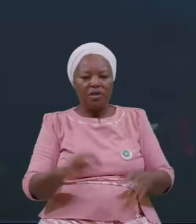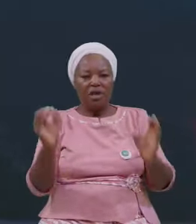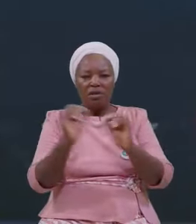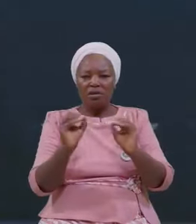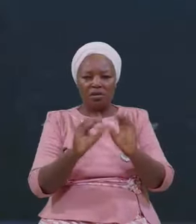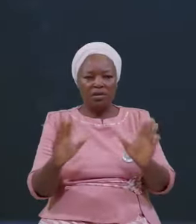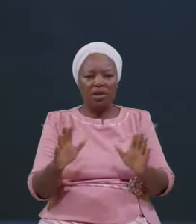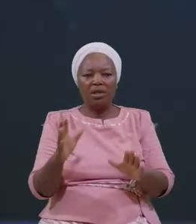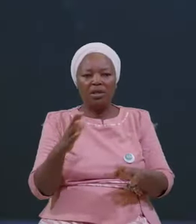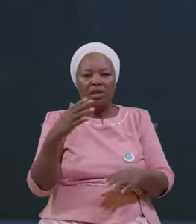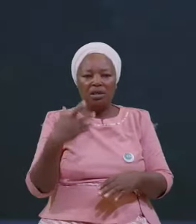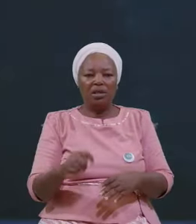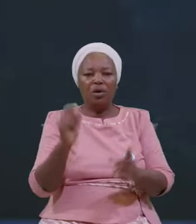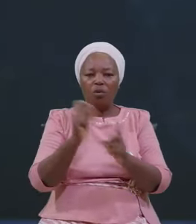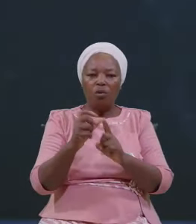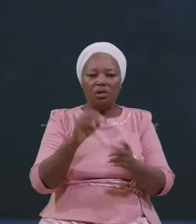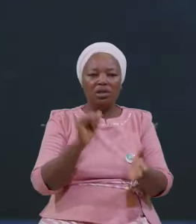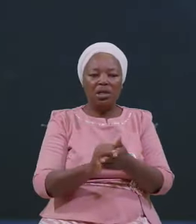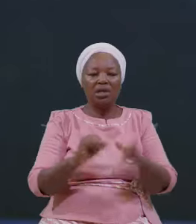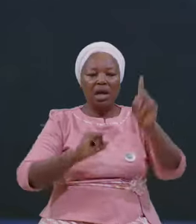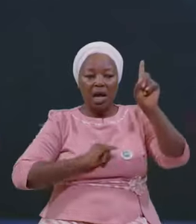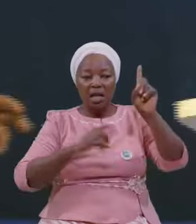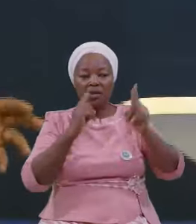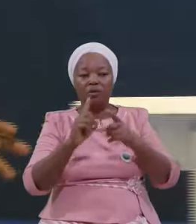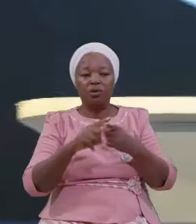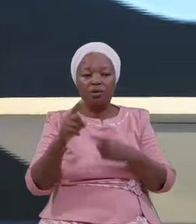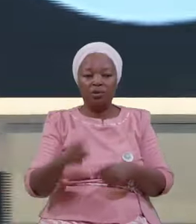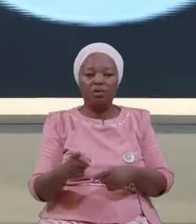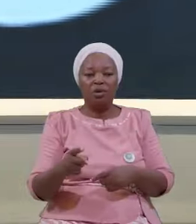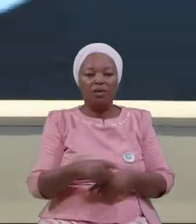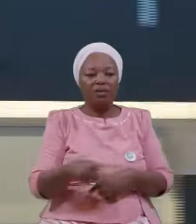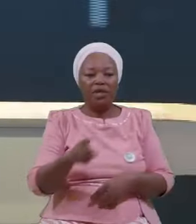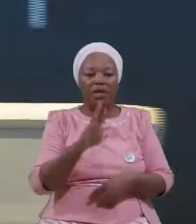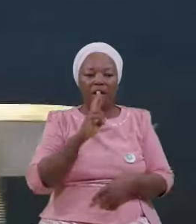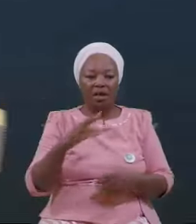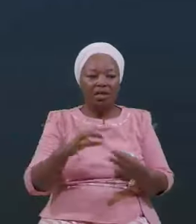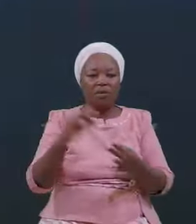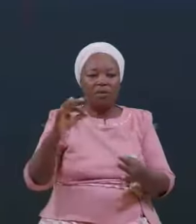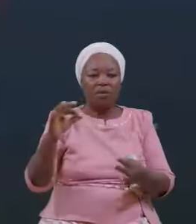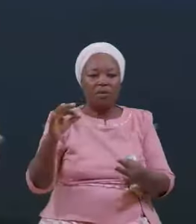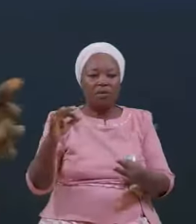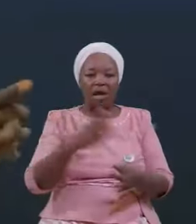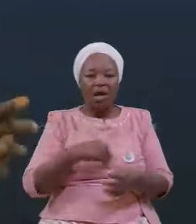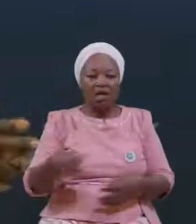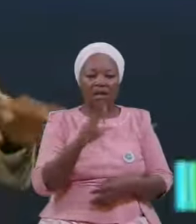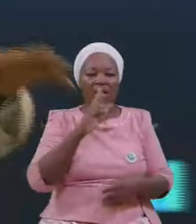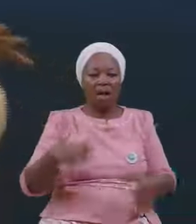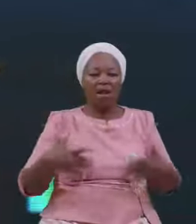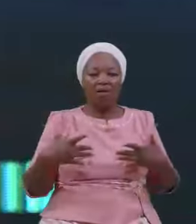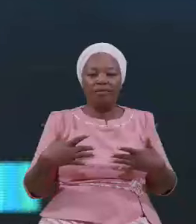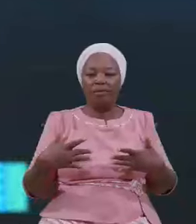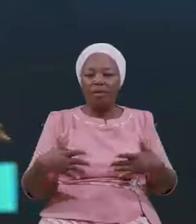words that I speak unto you, they are spirit and they are life. Notice that